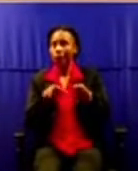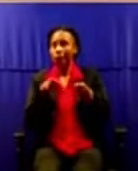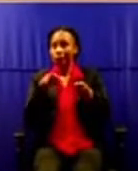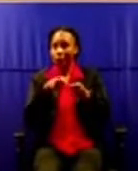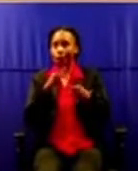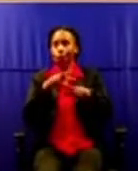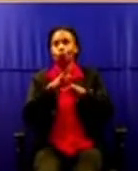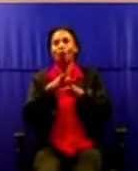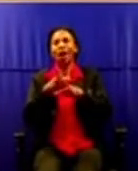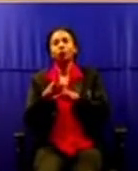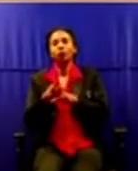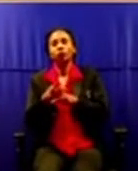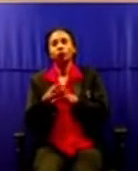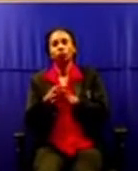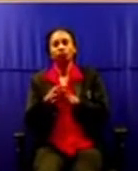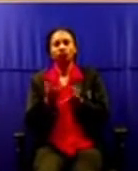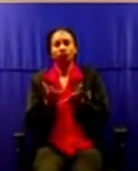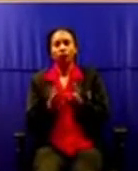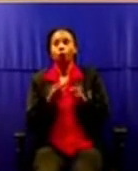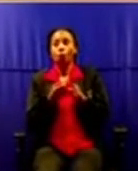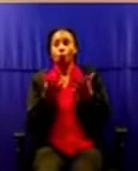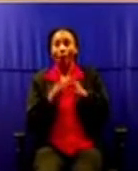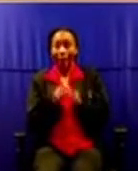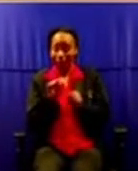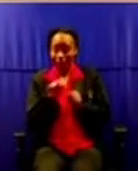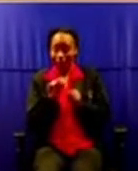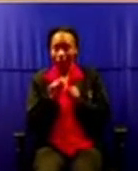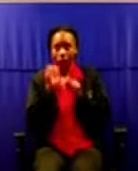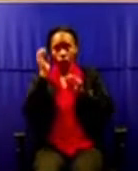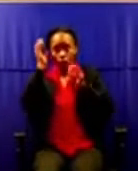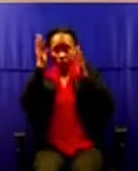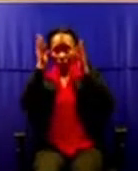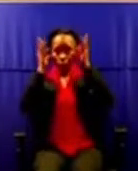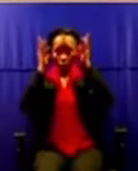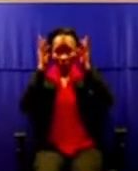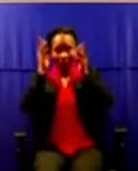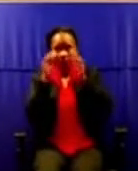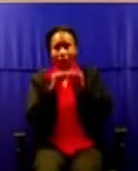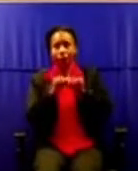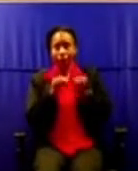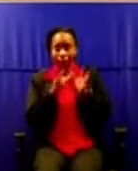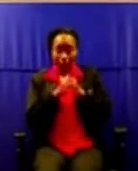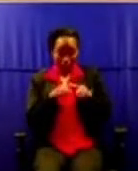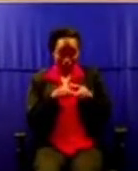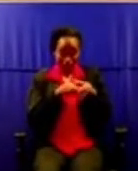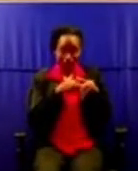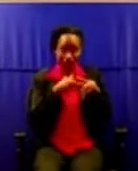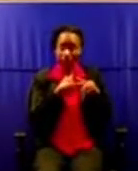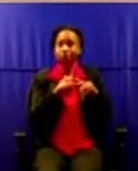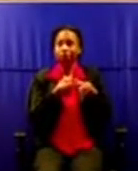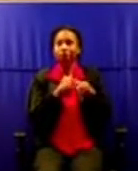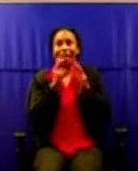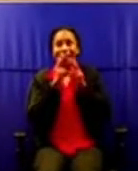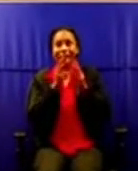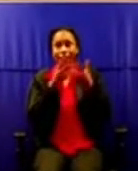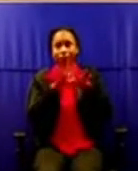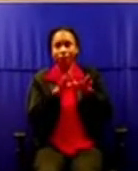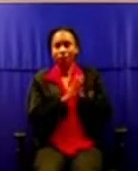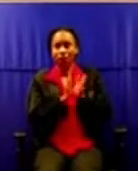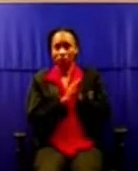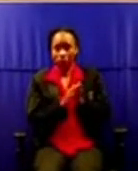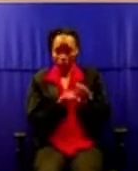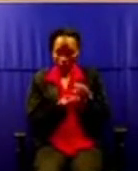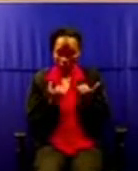come from this innovative fervor that we have seen coming through during the